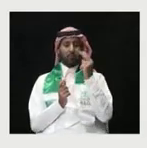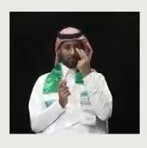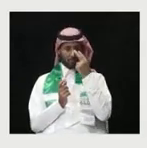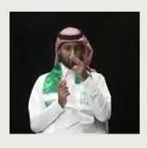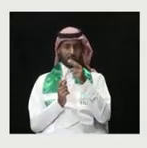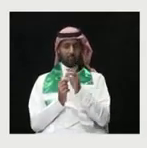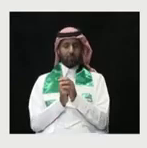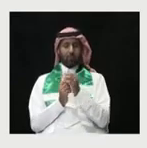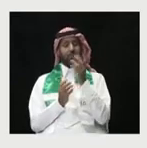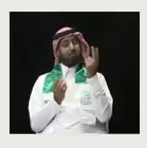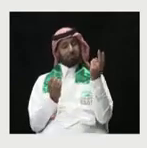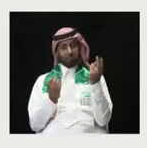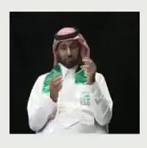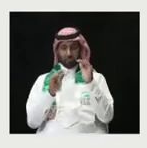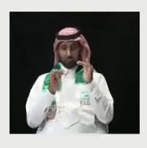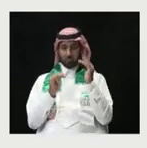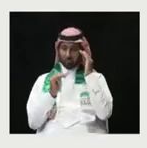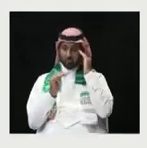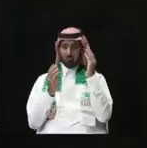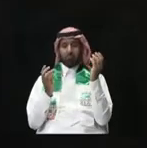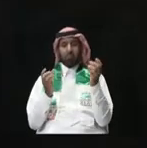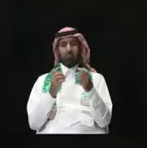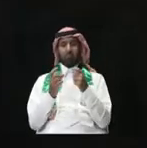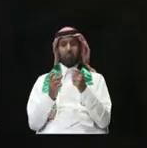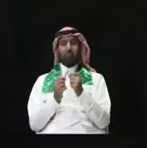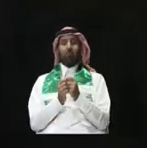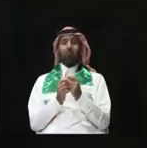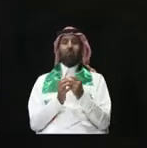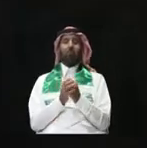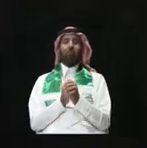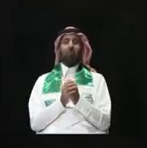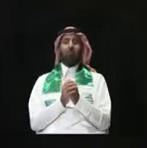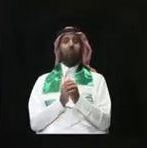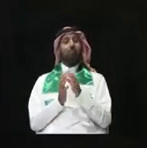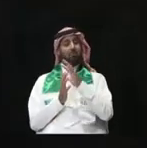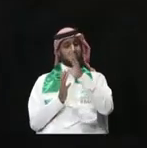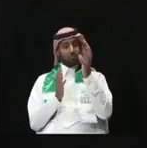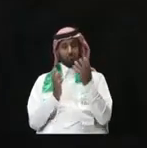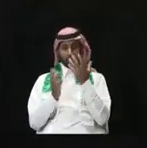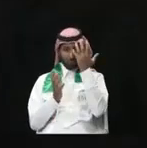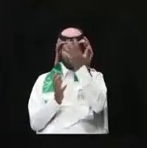with them. You have to send letter. It had to be face to face, physical